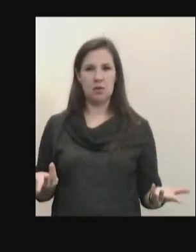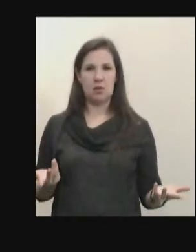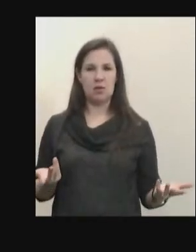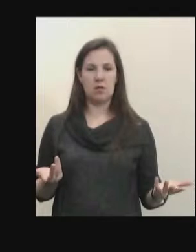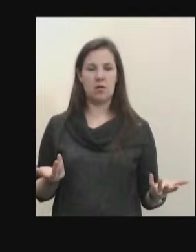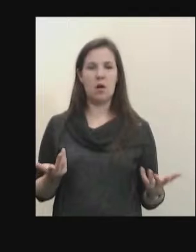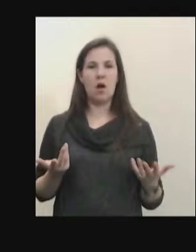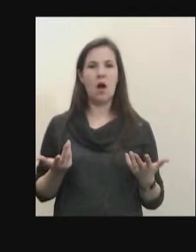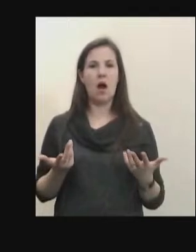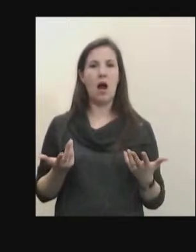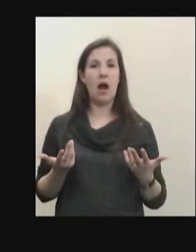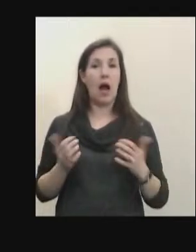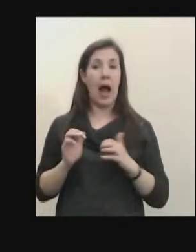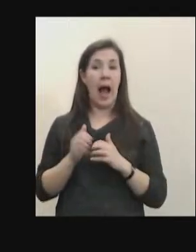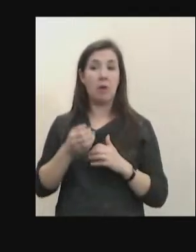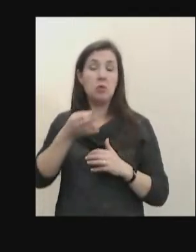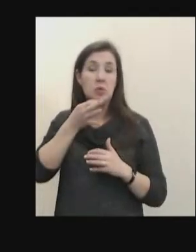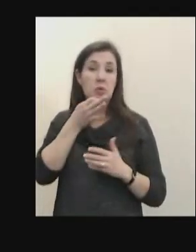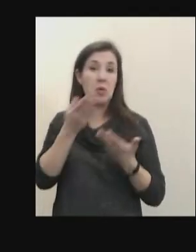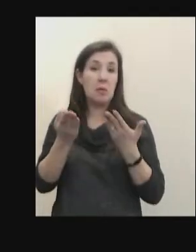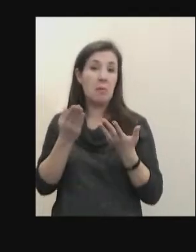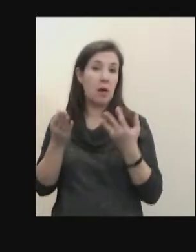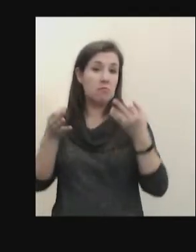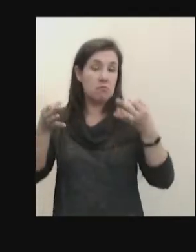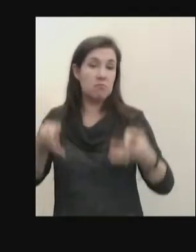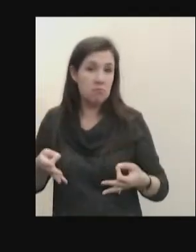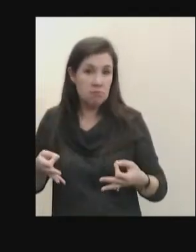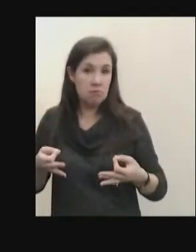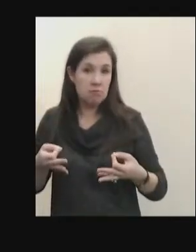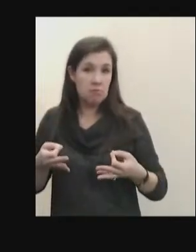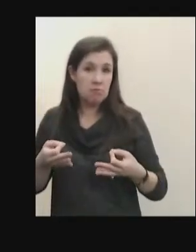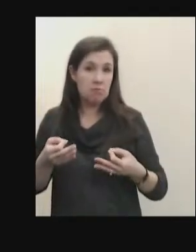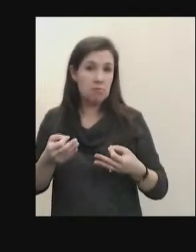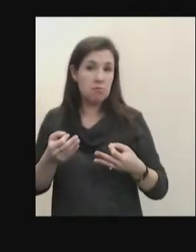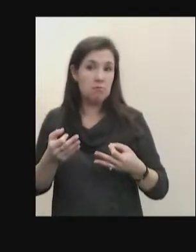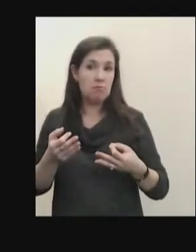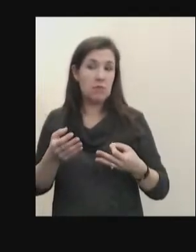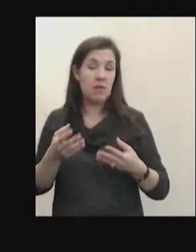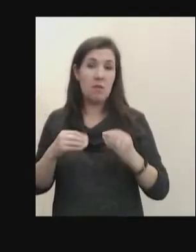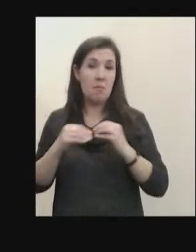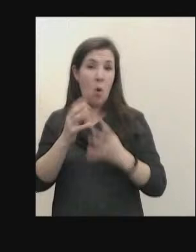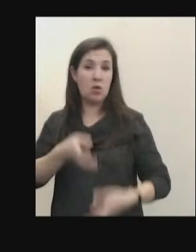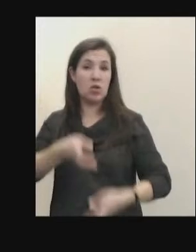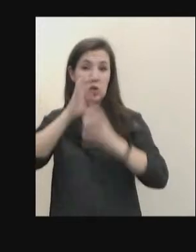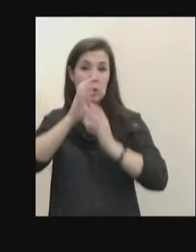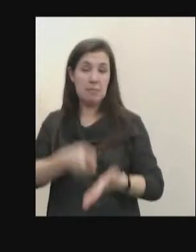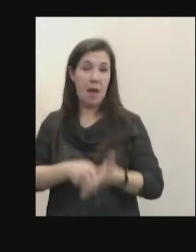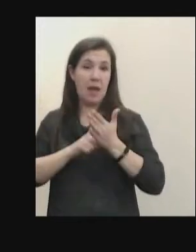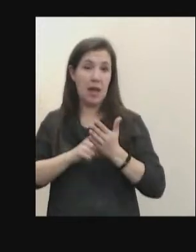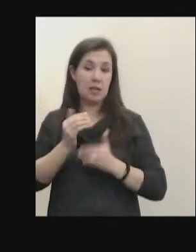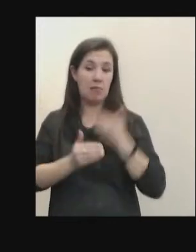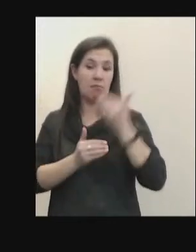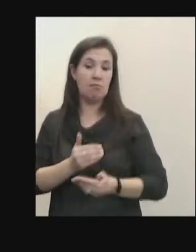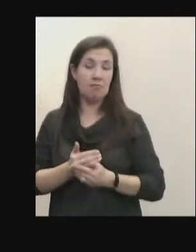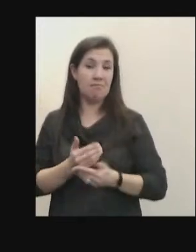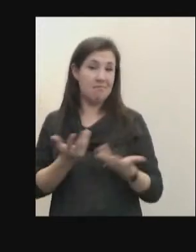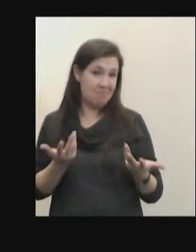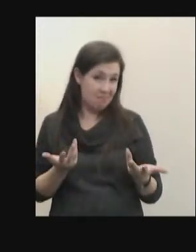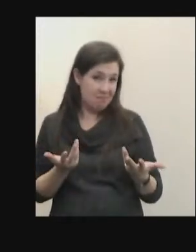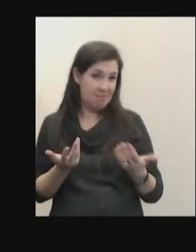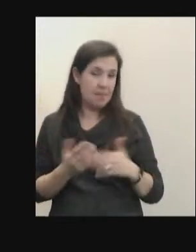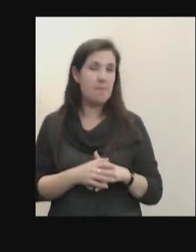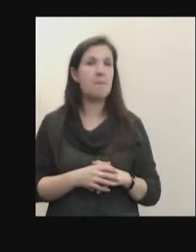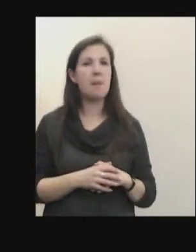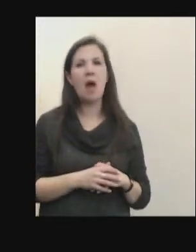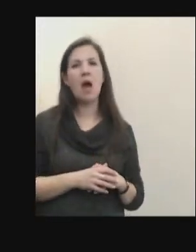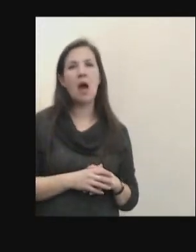how soon might that decision be that you are going to have stricter mandates coming down the pike? Well,